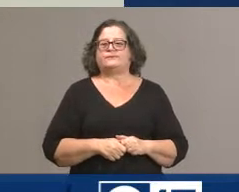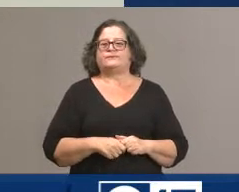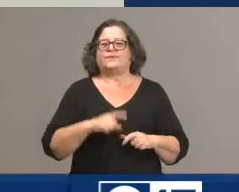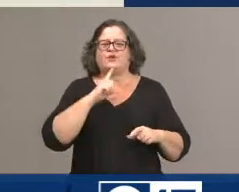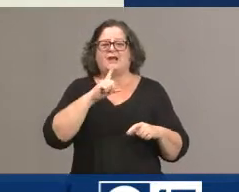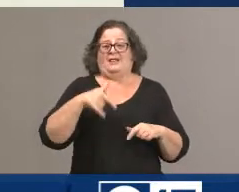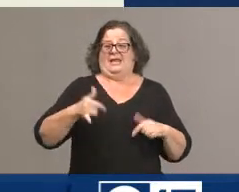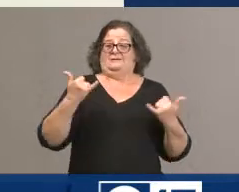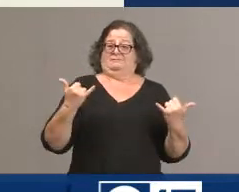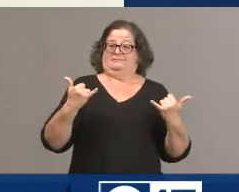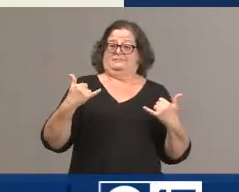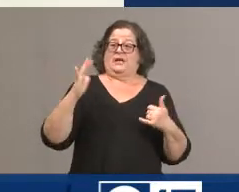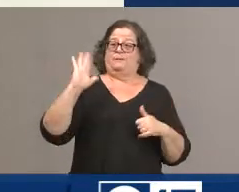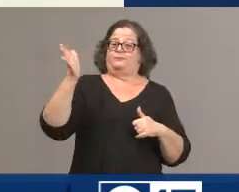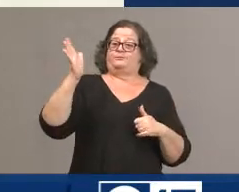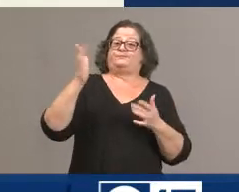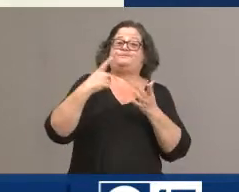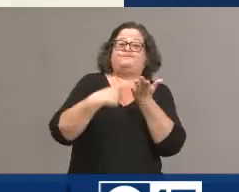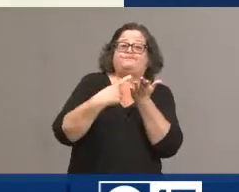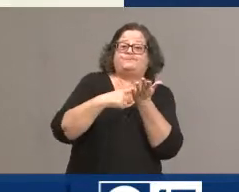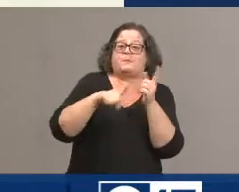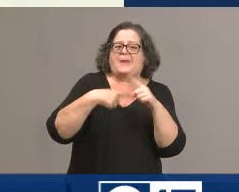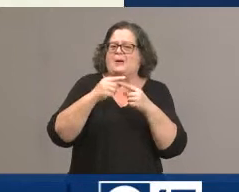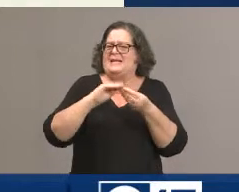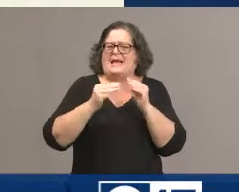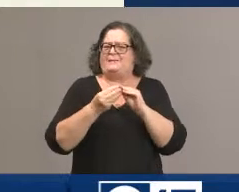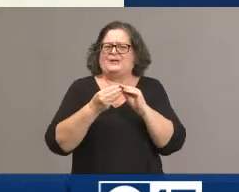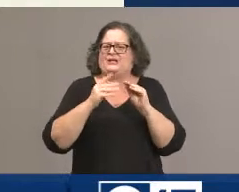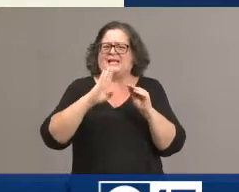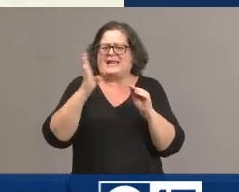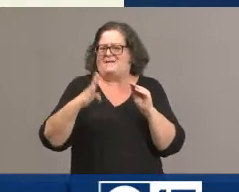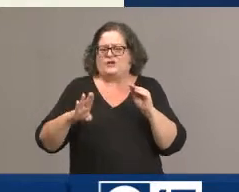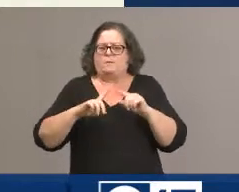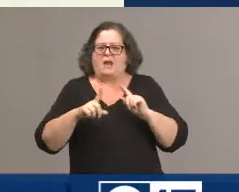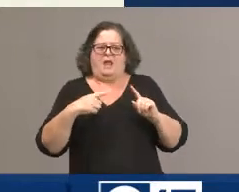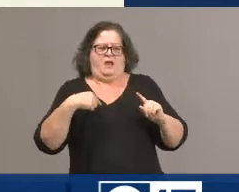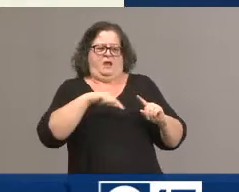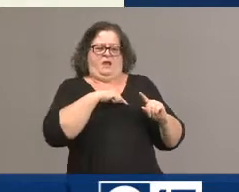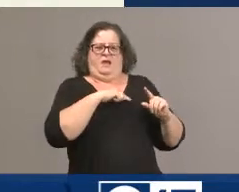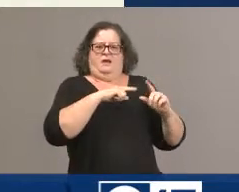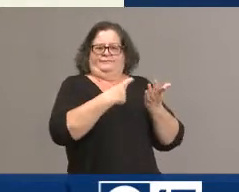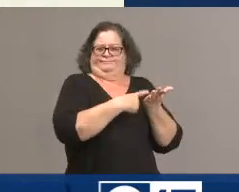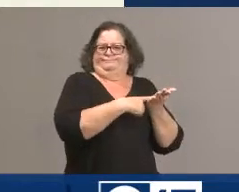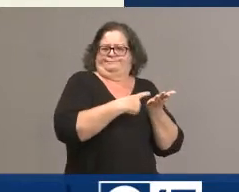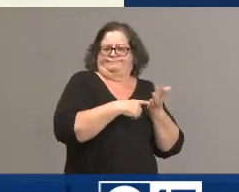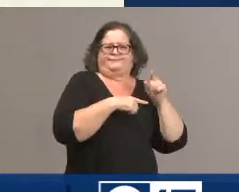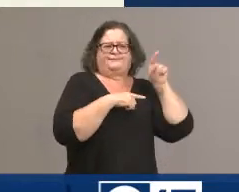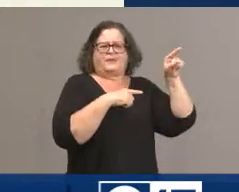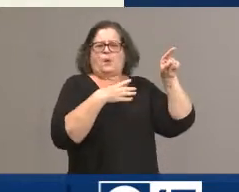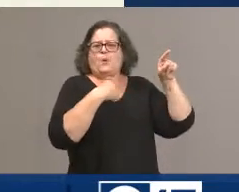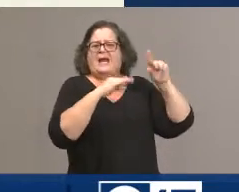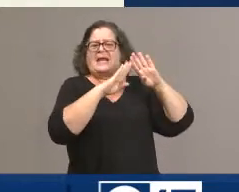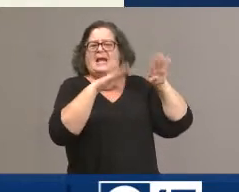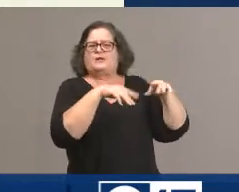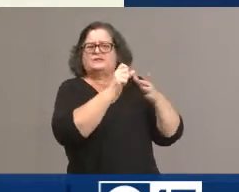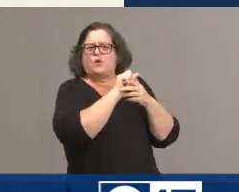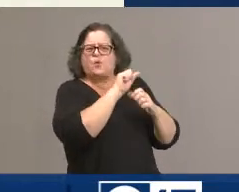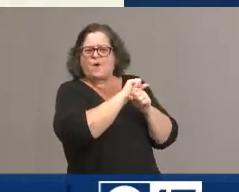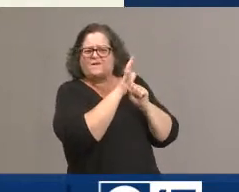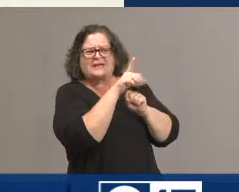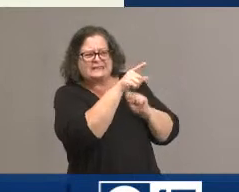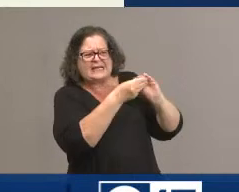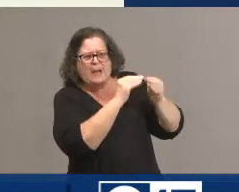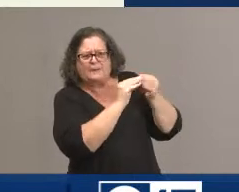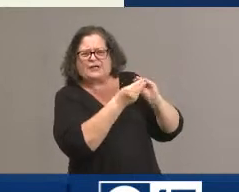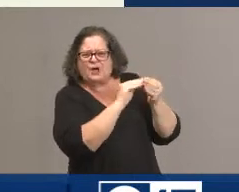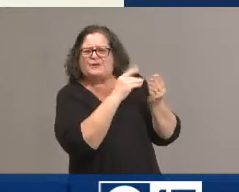on discussion with the White House Coronavirus Task Force. It's one that's been topical also on the governor's conference